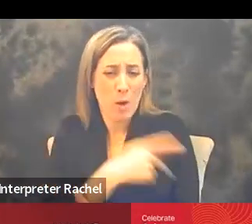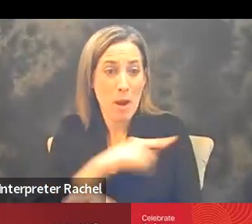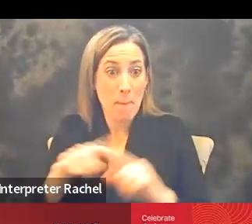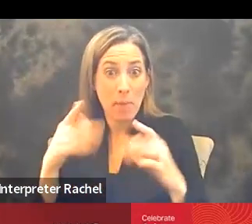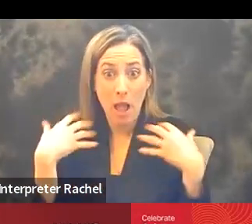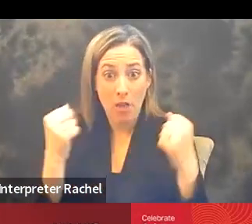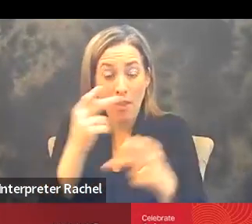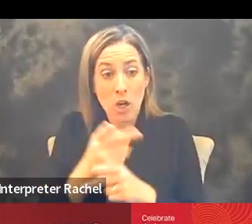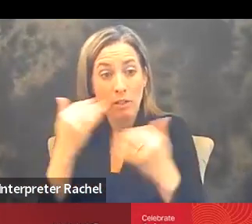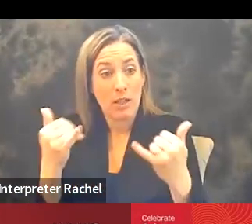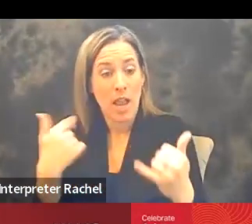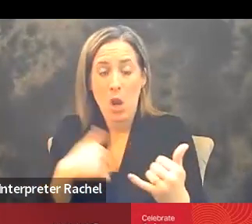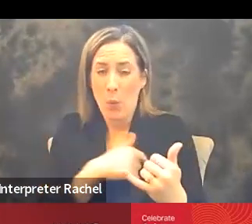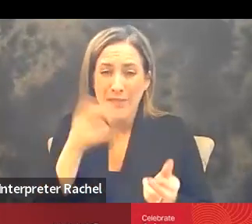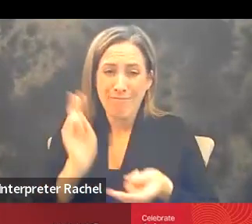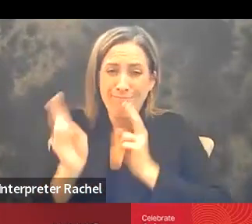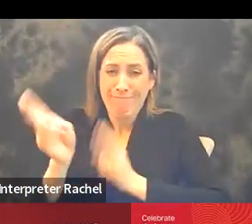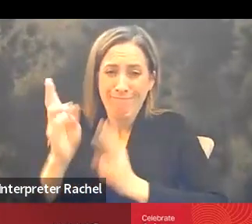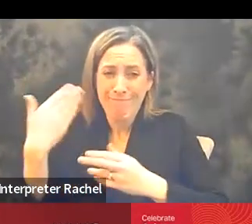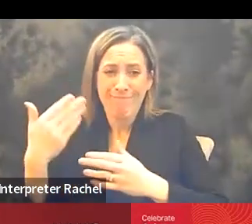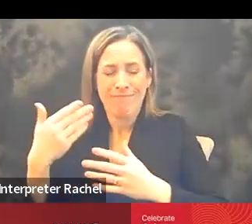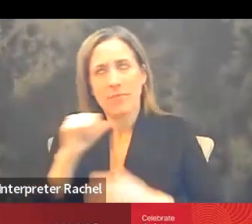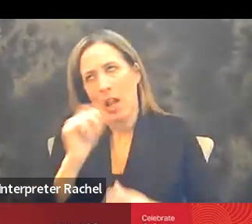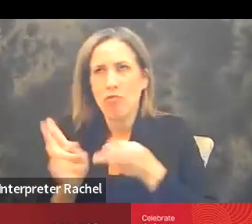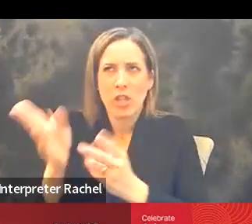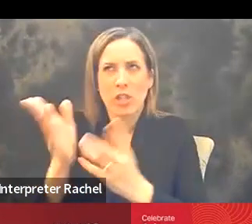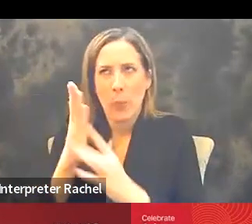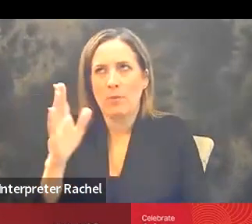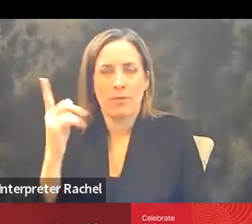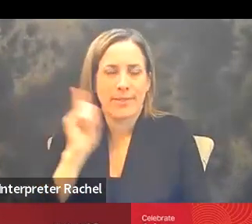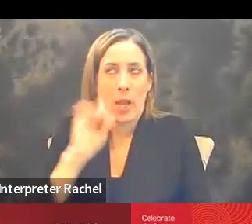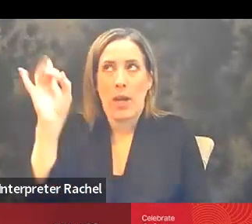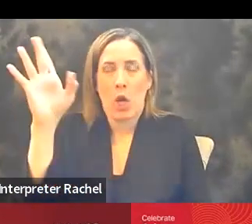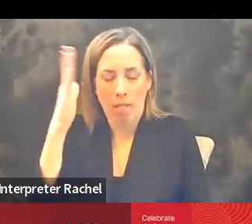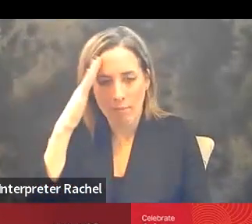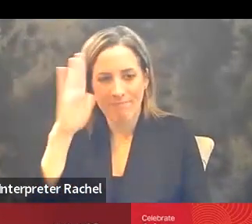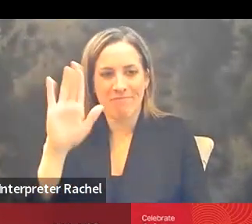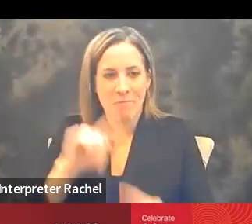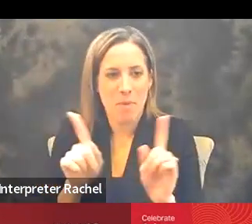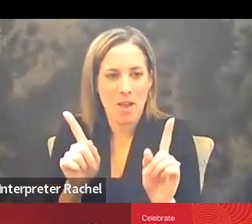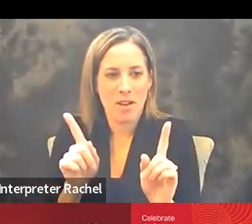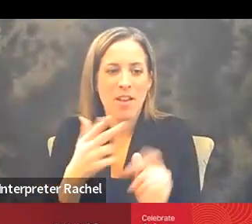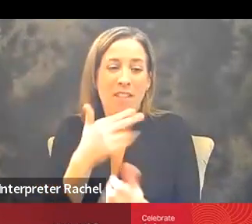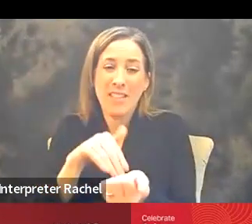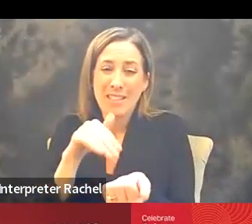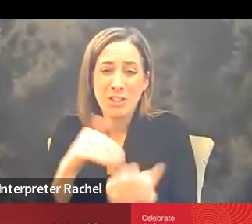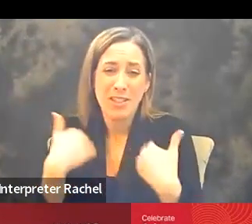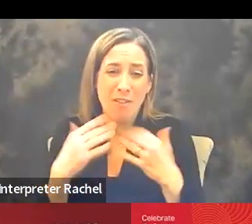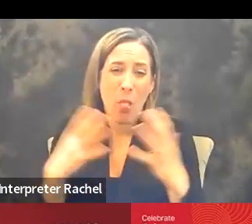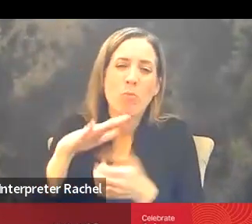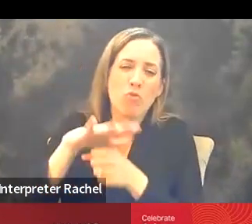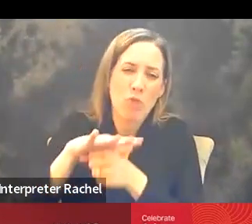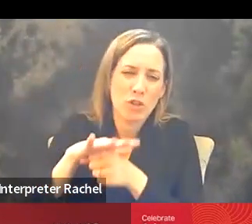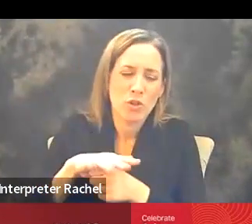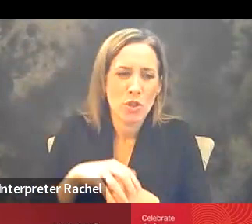this very, you know, we're rushing through, not rushing through, that sounds terrible, but you know, physicians have a lot of pressures, and on top